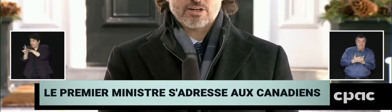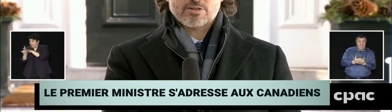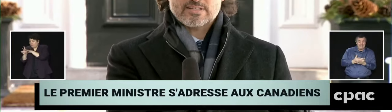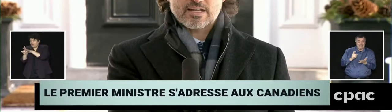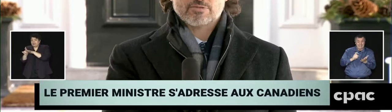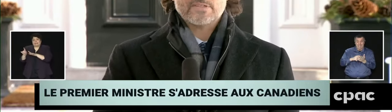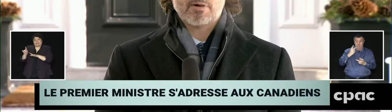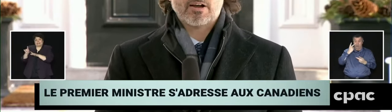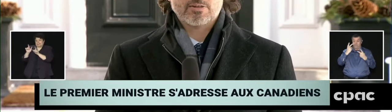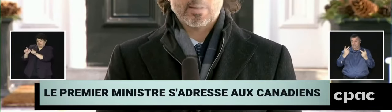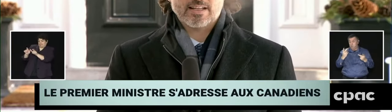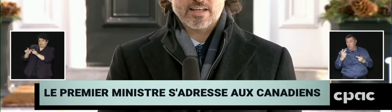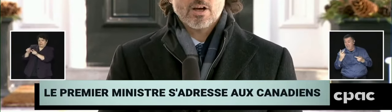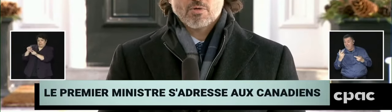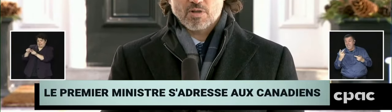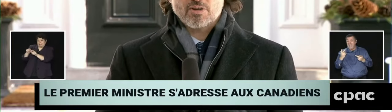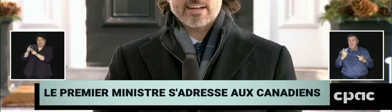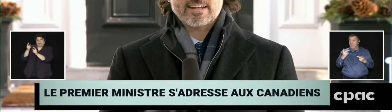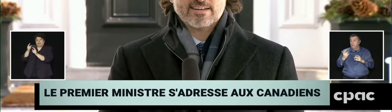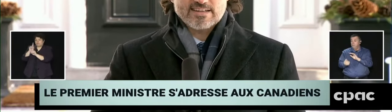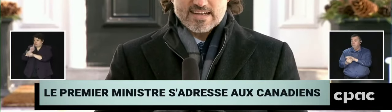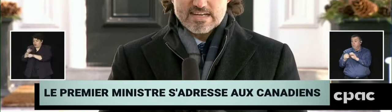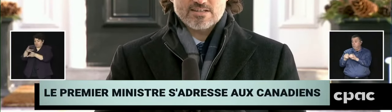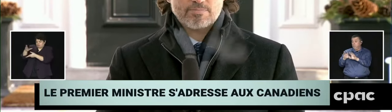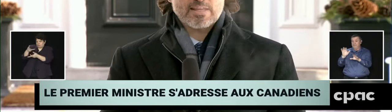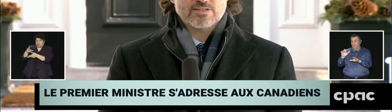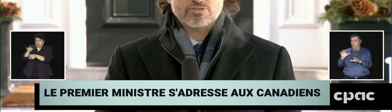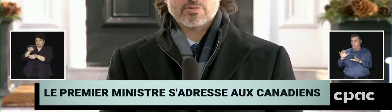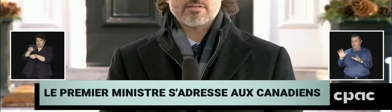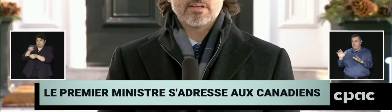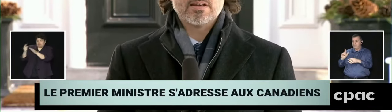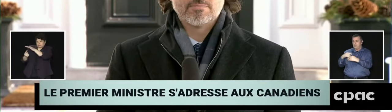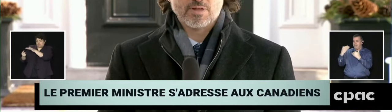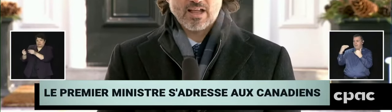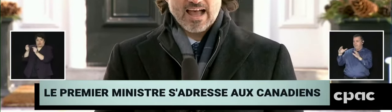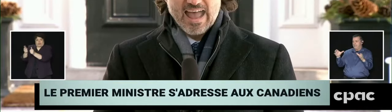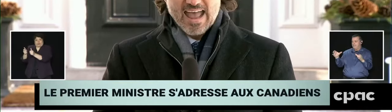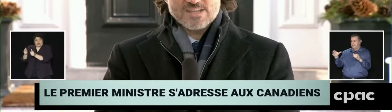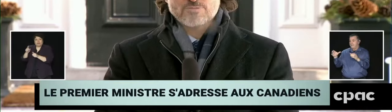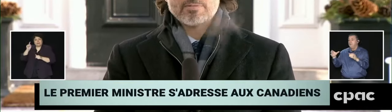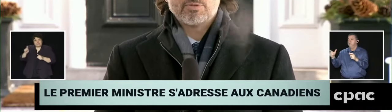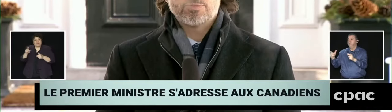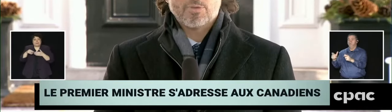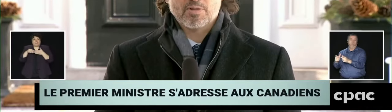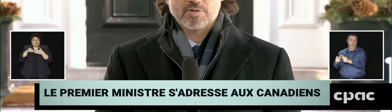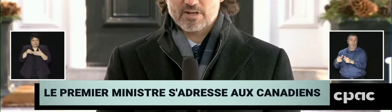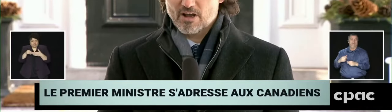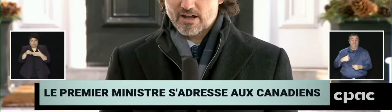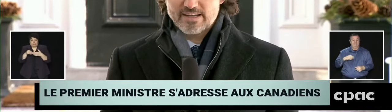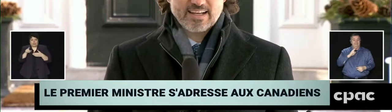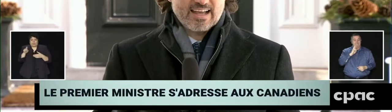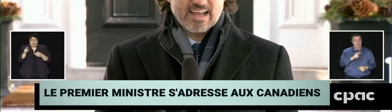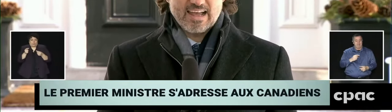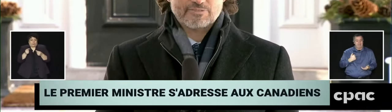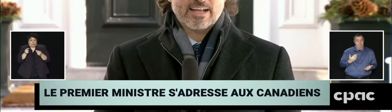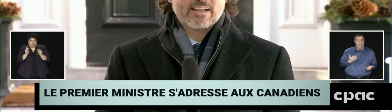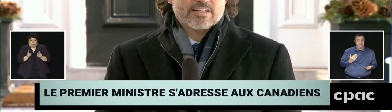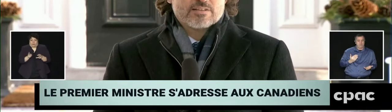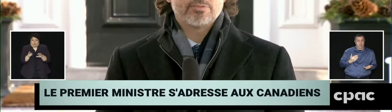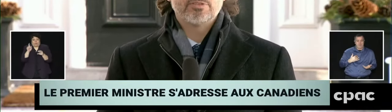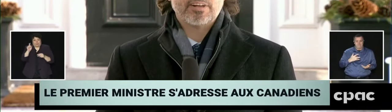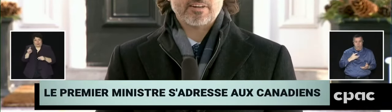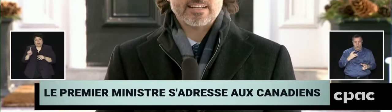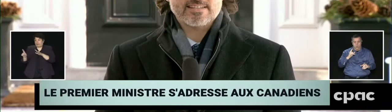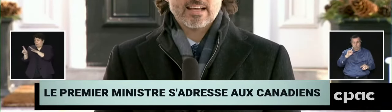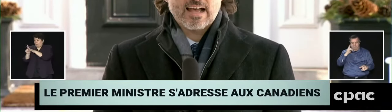isolate those and respond quickly. We're going to need to be extremely nimble as we move forward on a reality